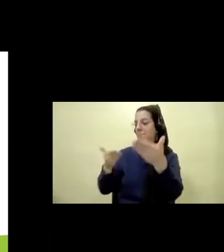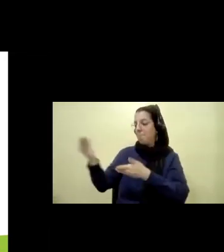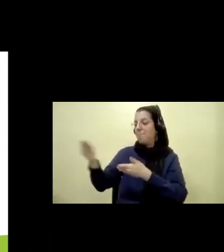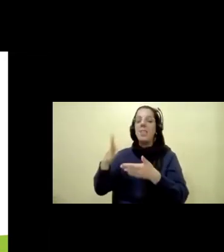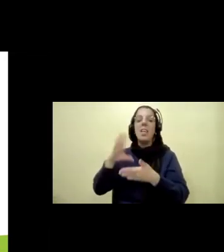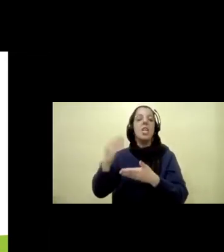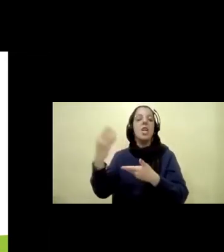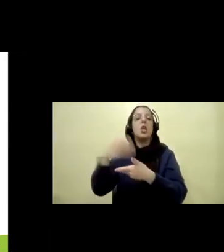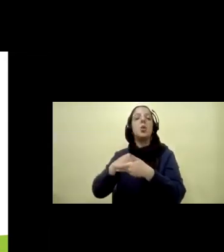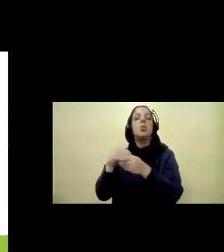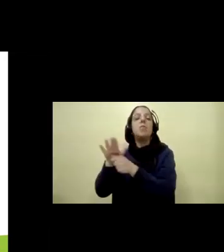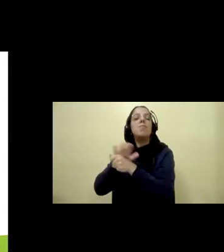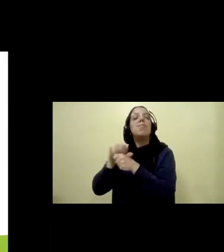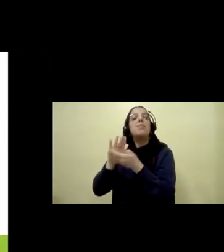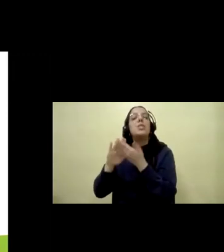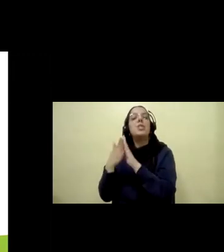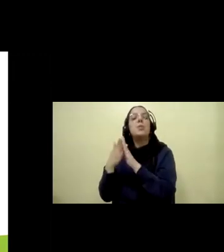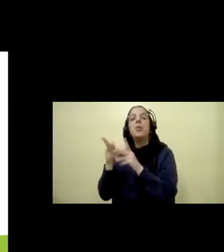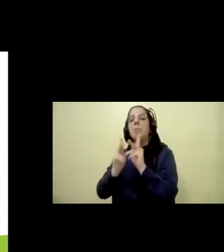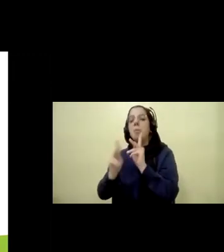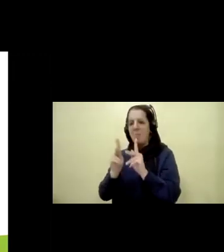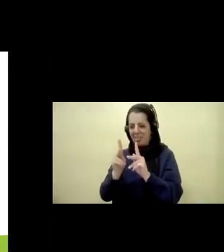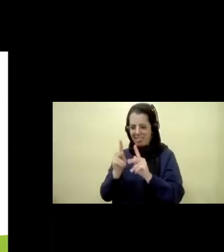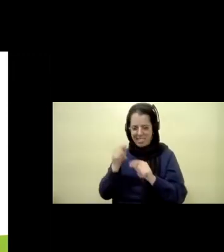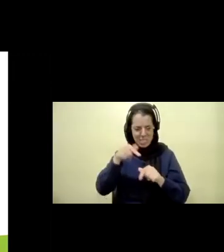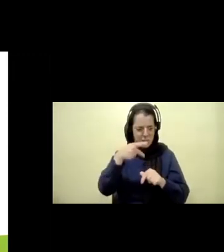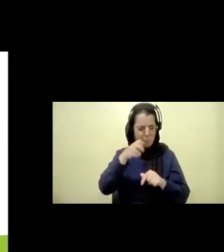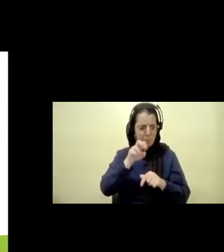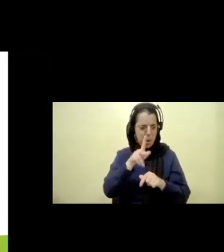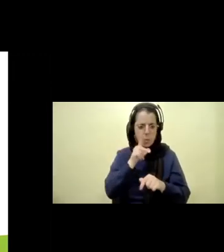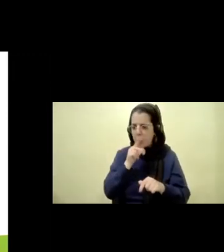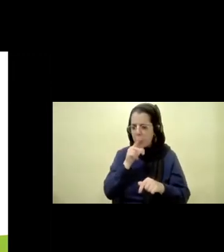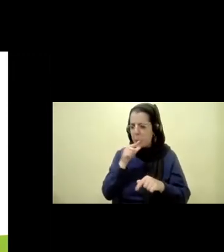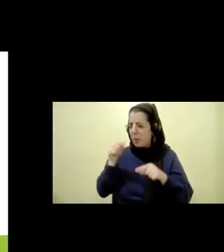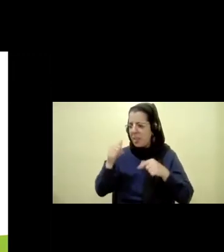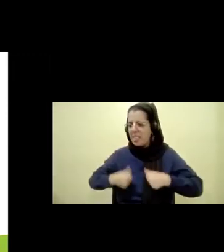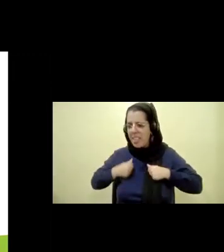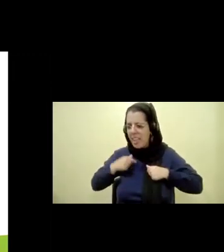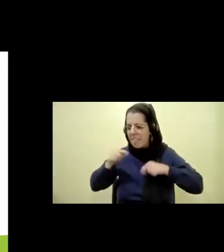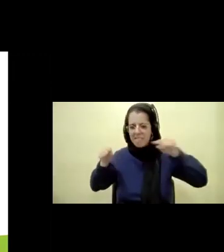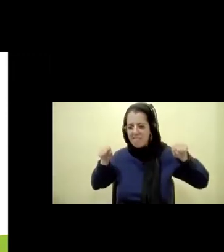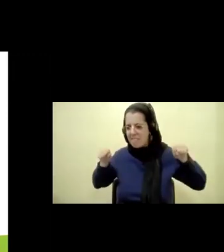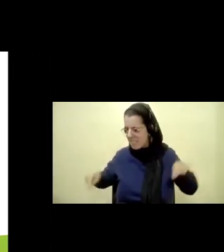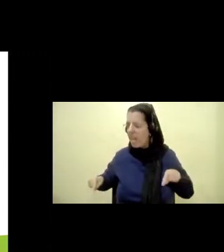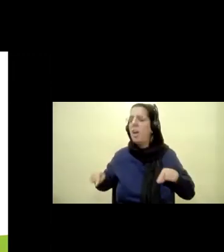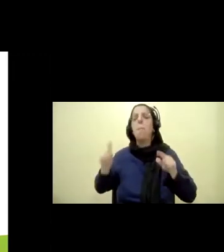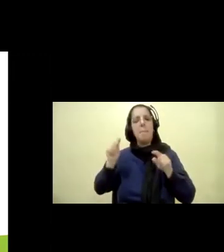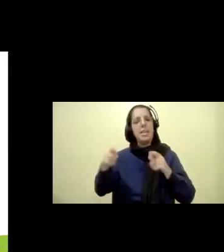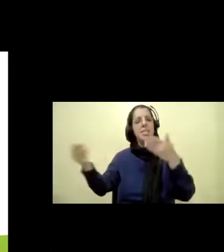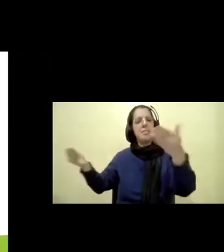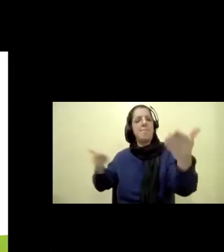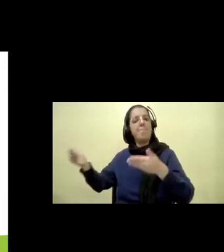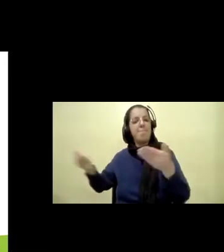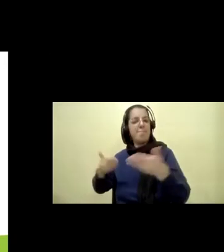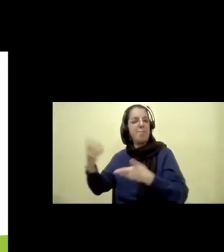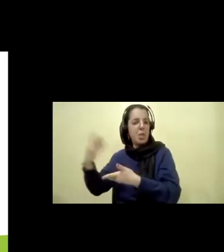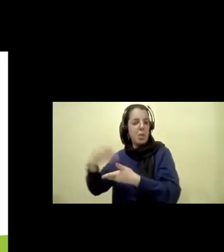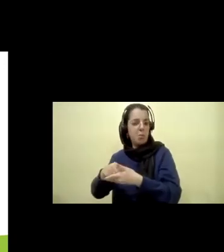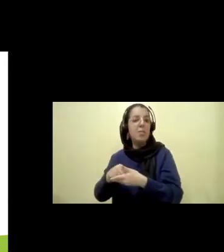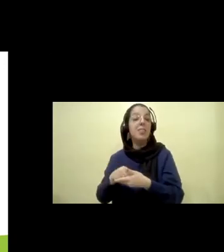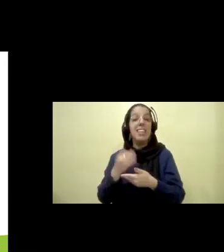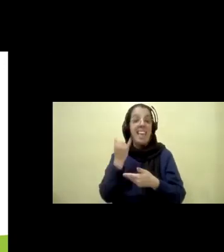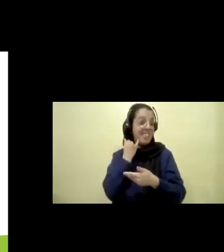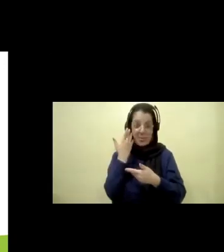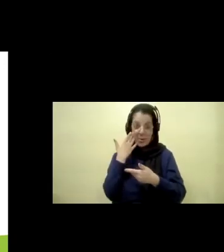whose park this is, and if you don't already know because you live there, figuring out whose park this